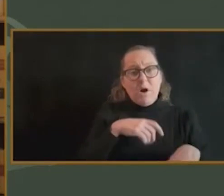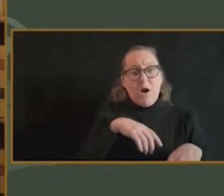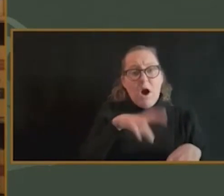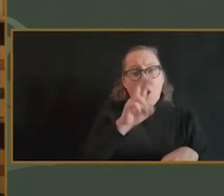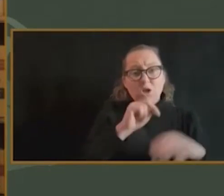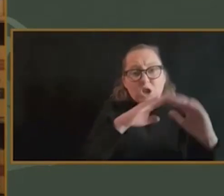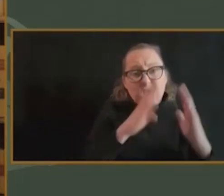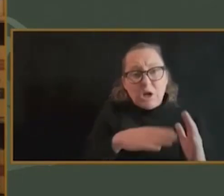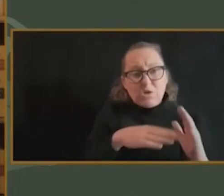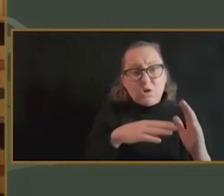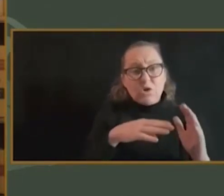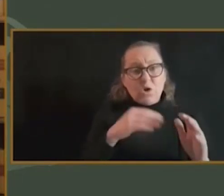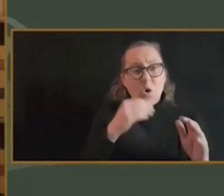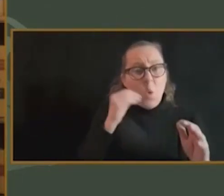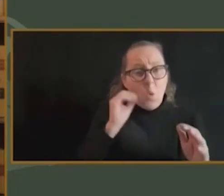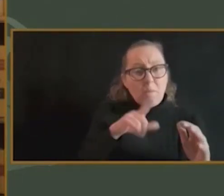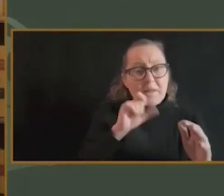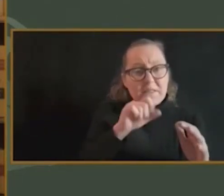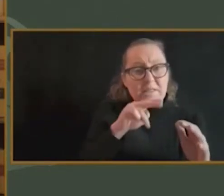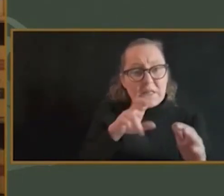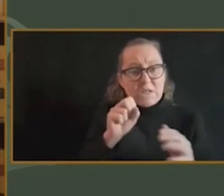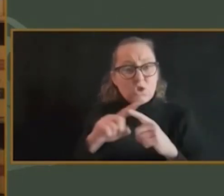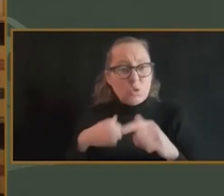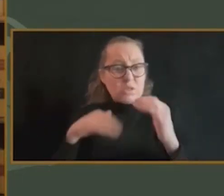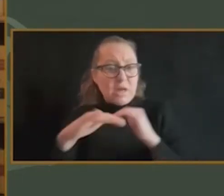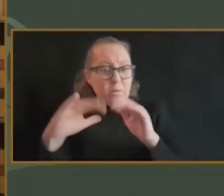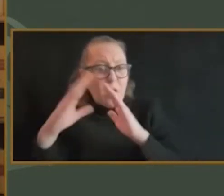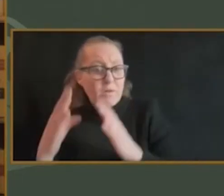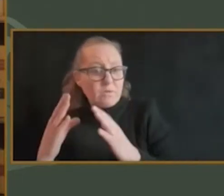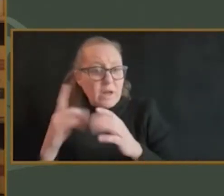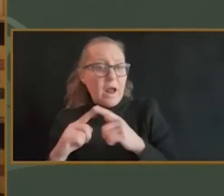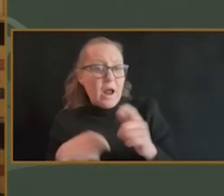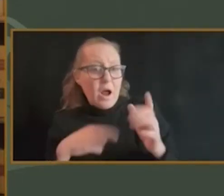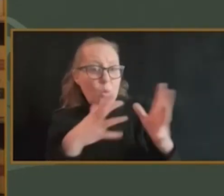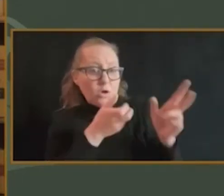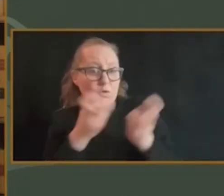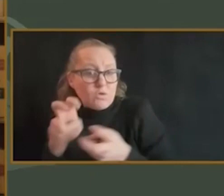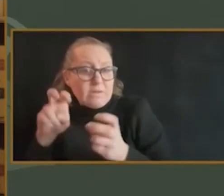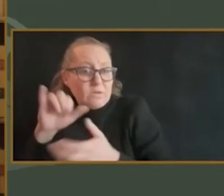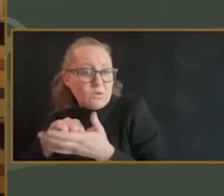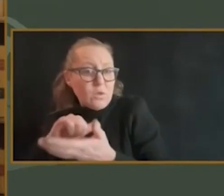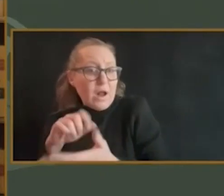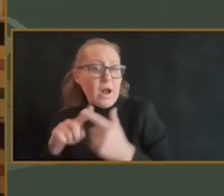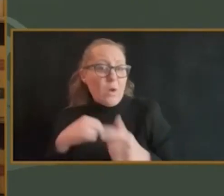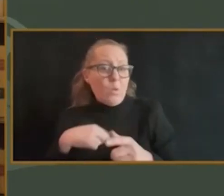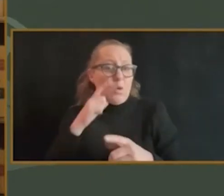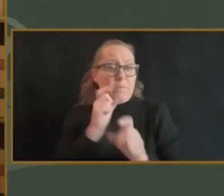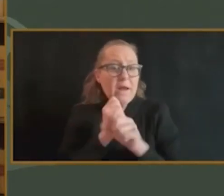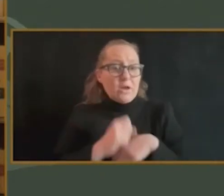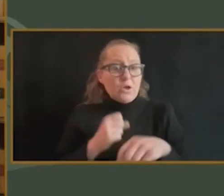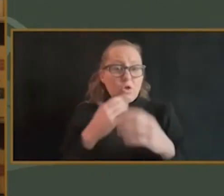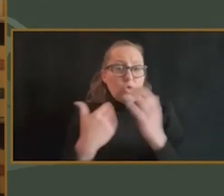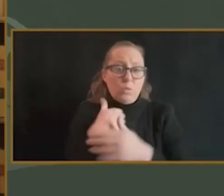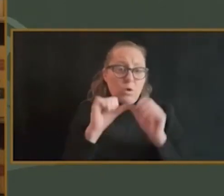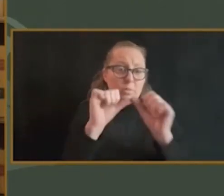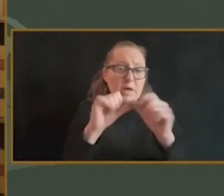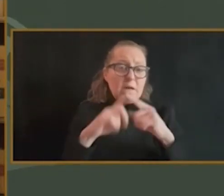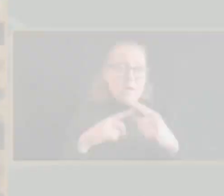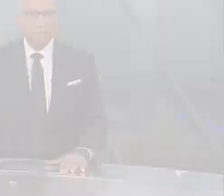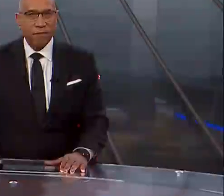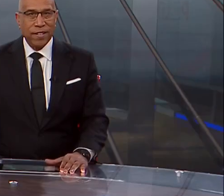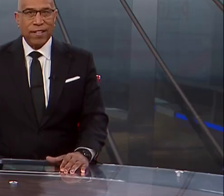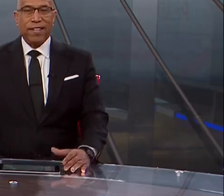homelessness prevention support, maintain shelter operations, create new permanent supportive housing, and more.